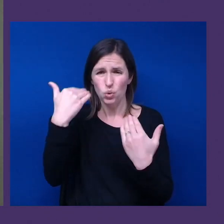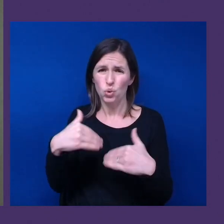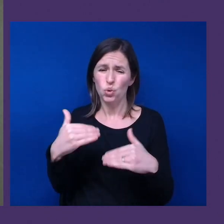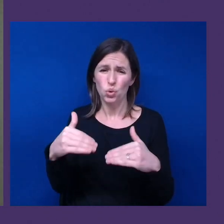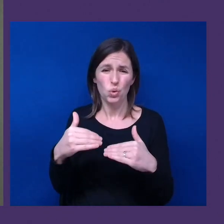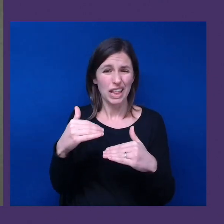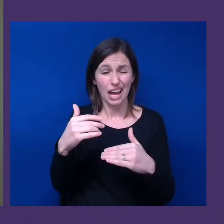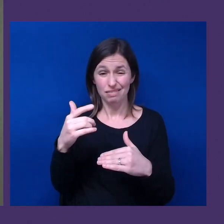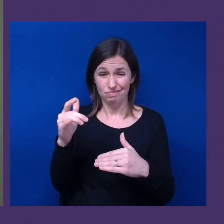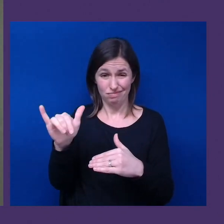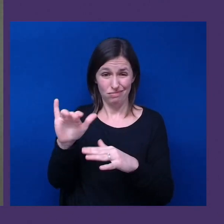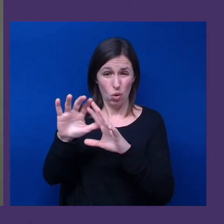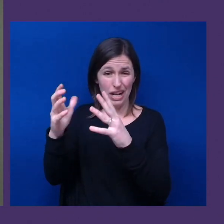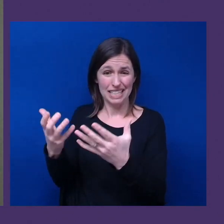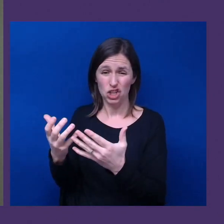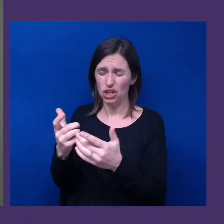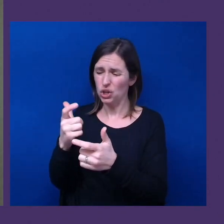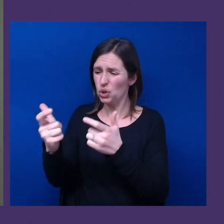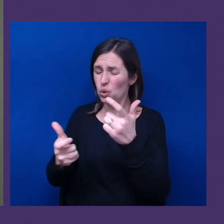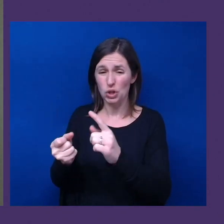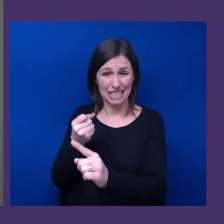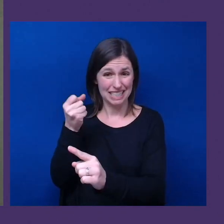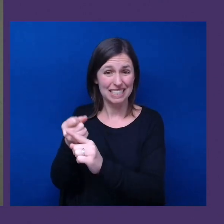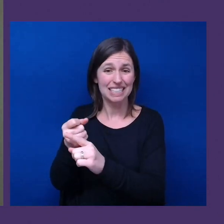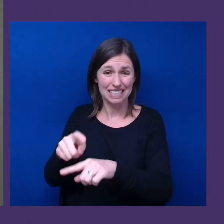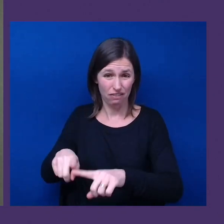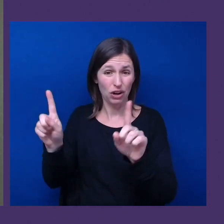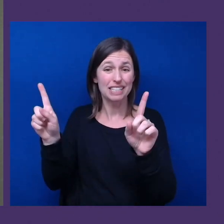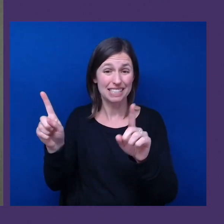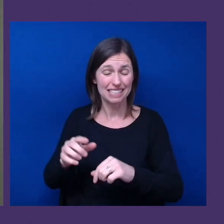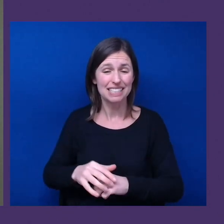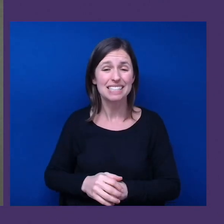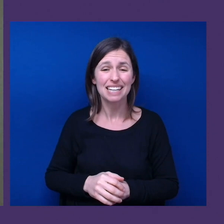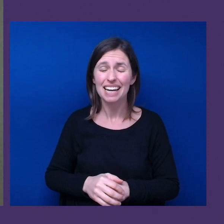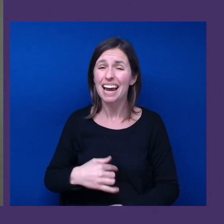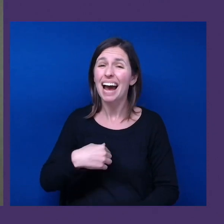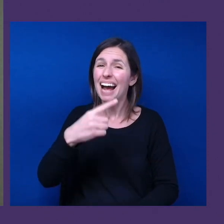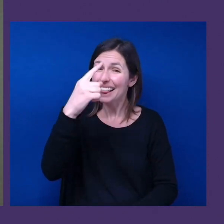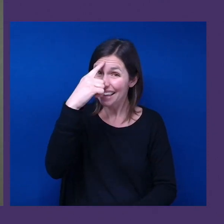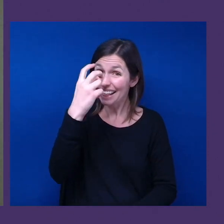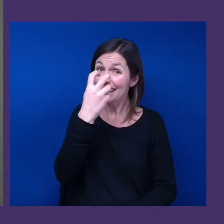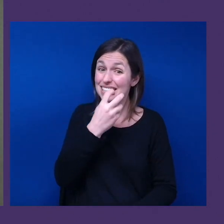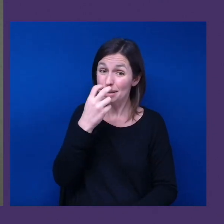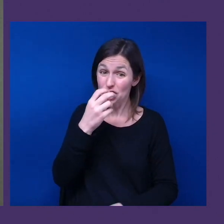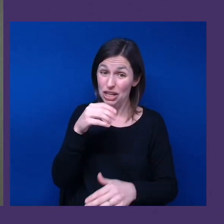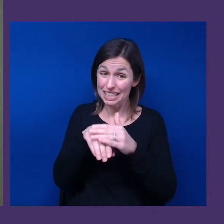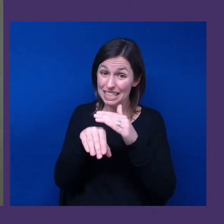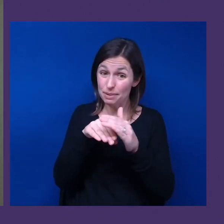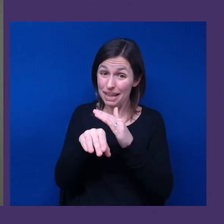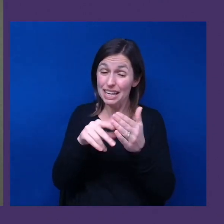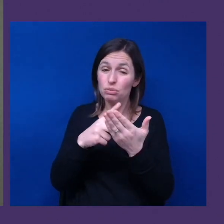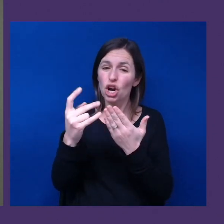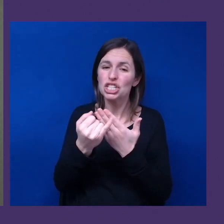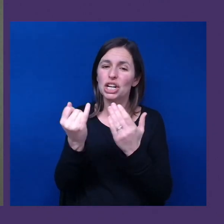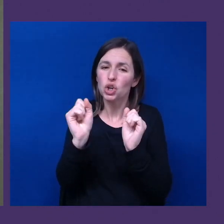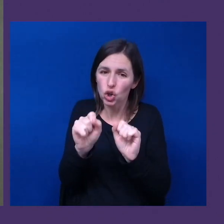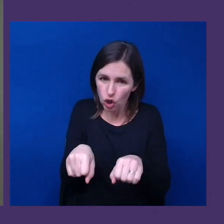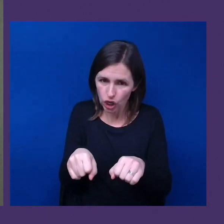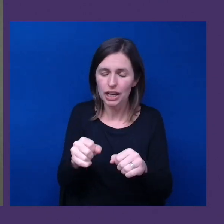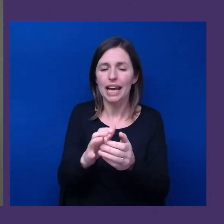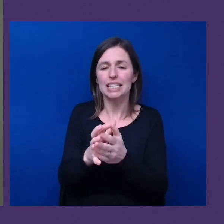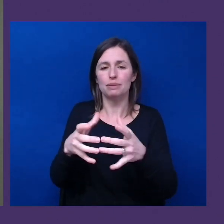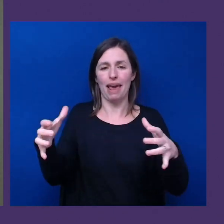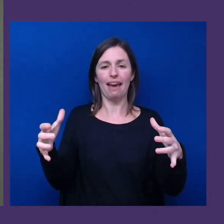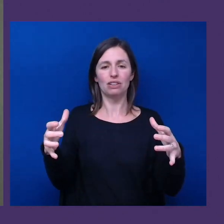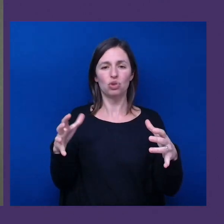time. I think the Speech Accessibility Project could be extended to a speech communication project for the lives of